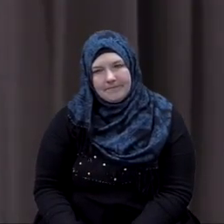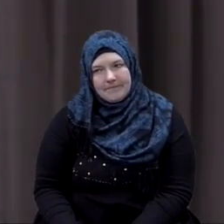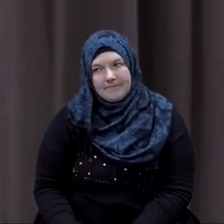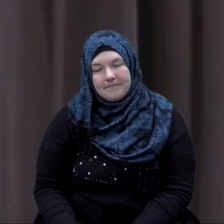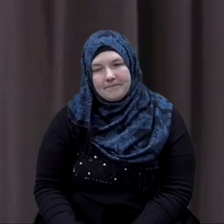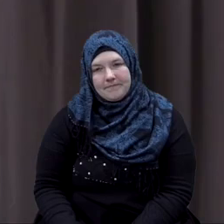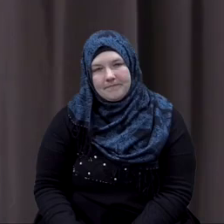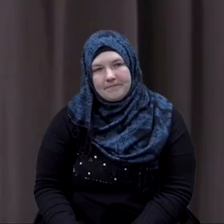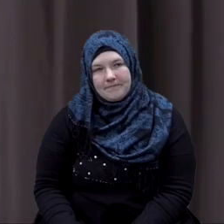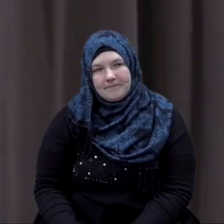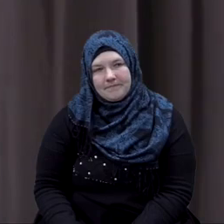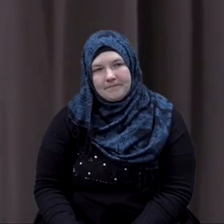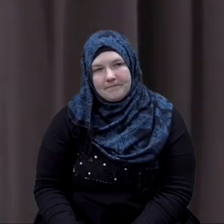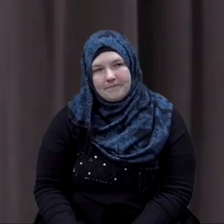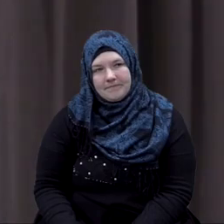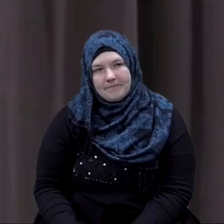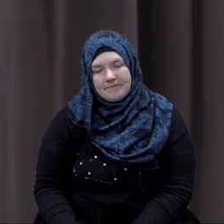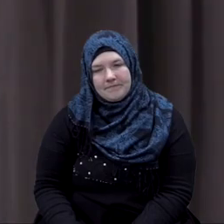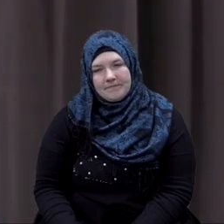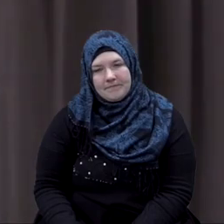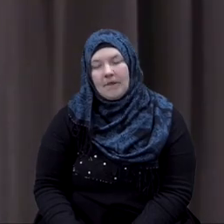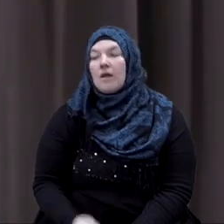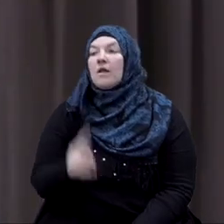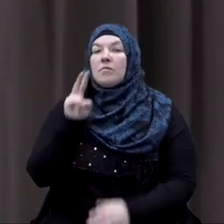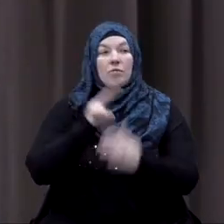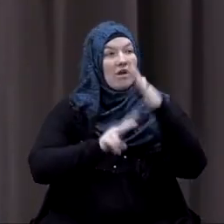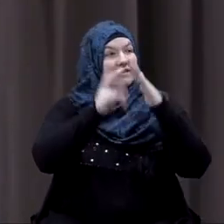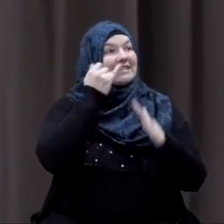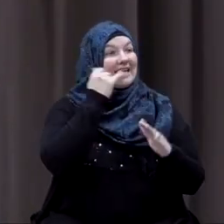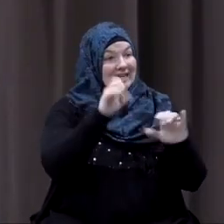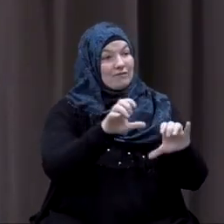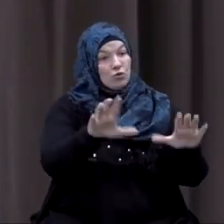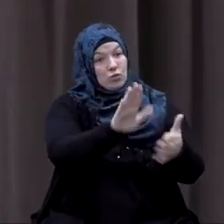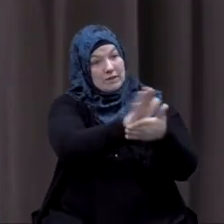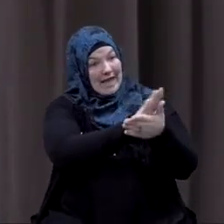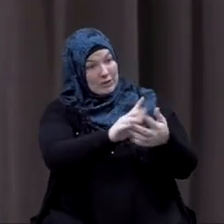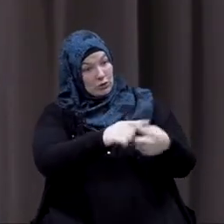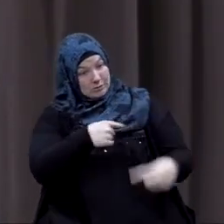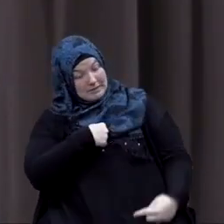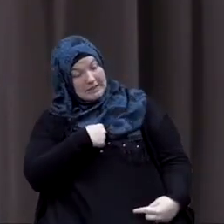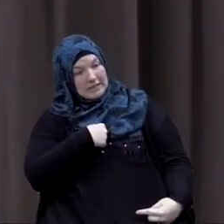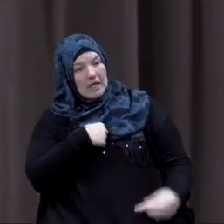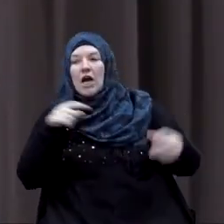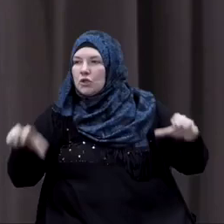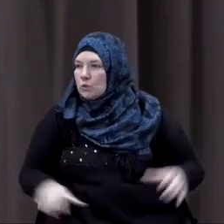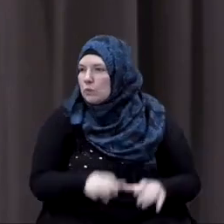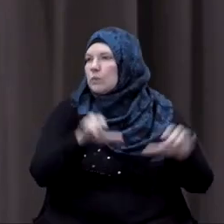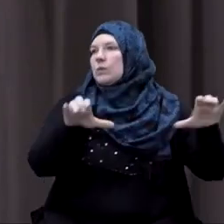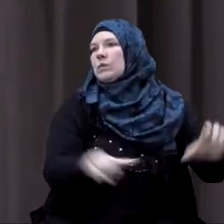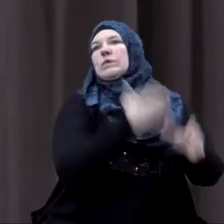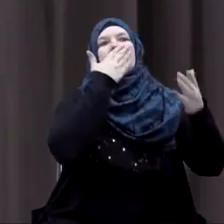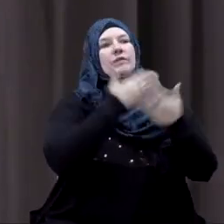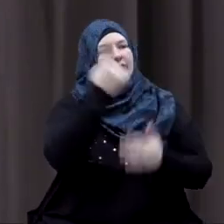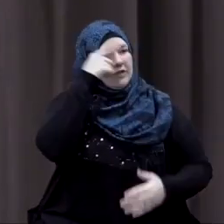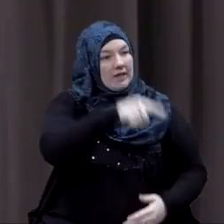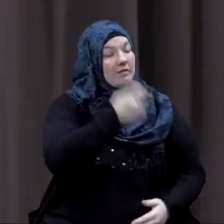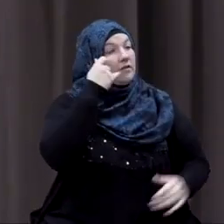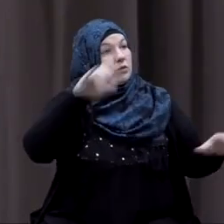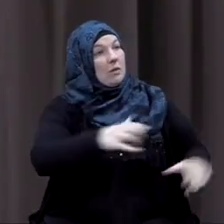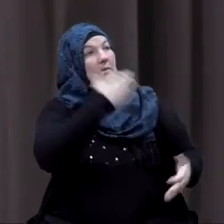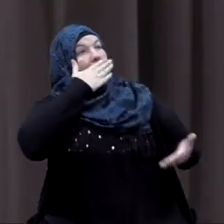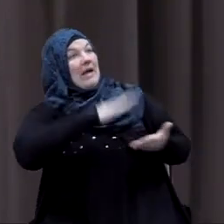Get used to that if people do good to you, you do better. And if they do